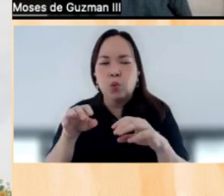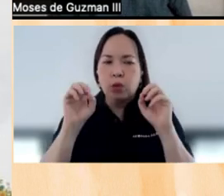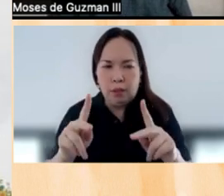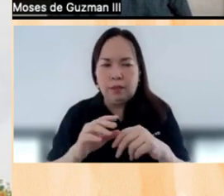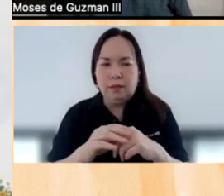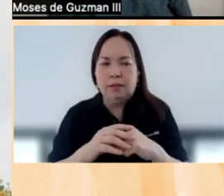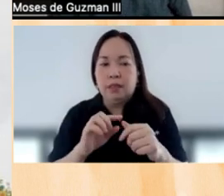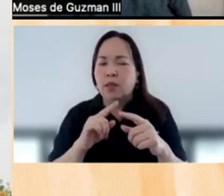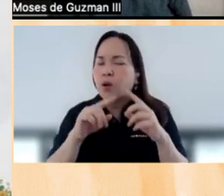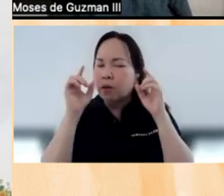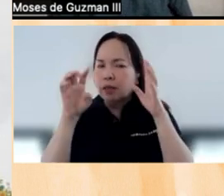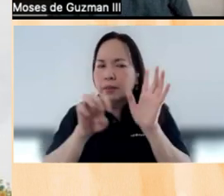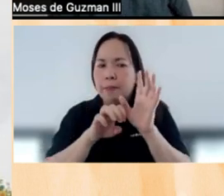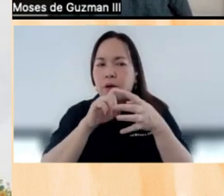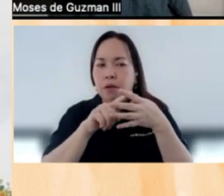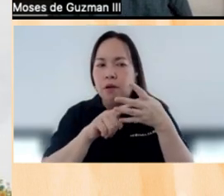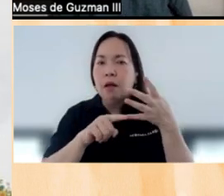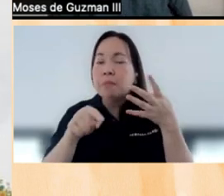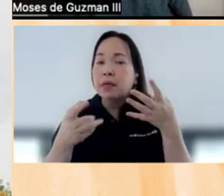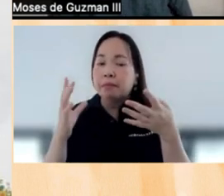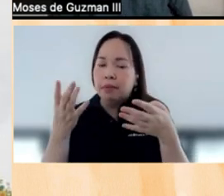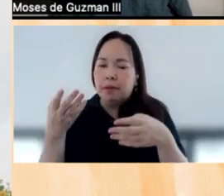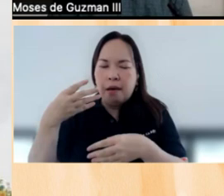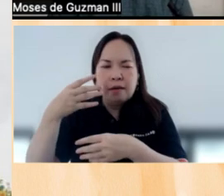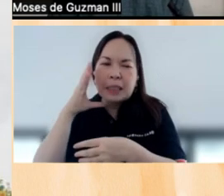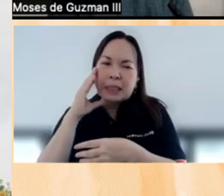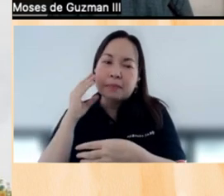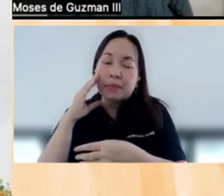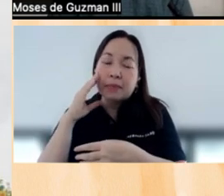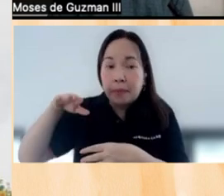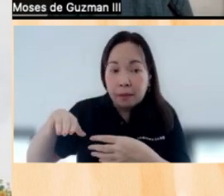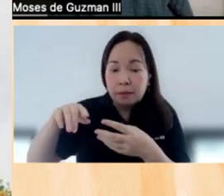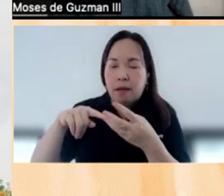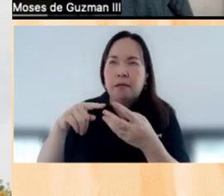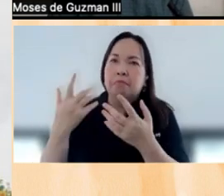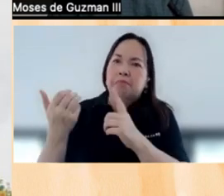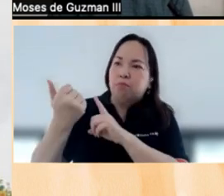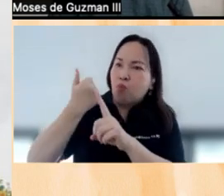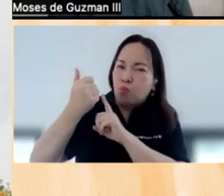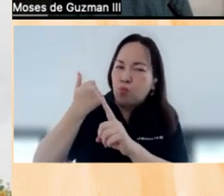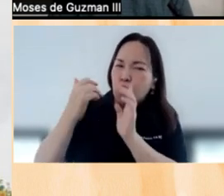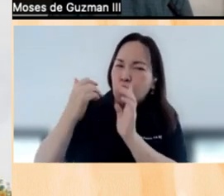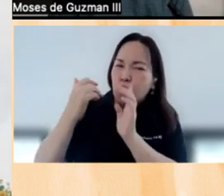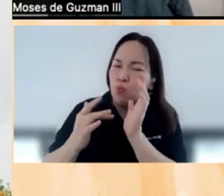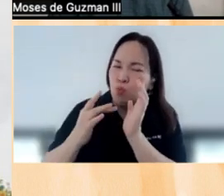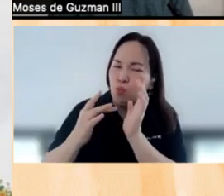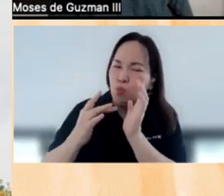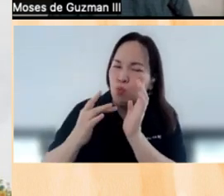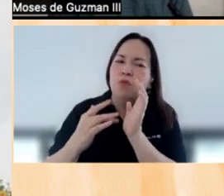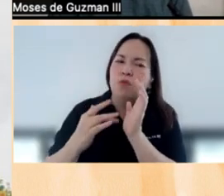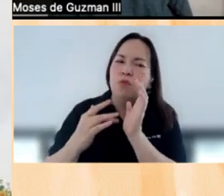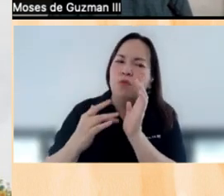Examples of community and societal factors are barriers to healthcare,